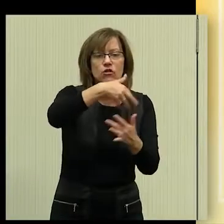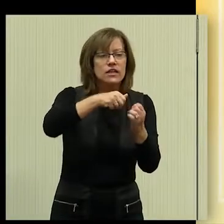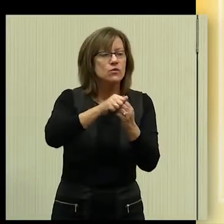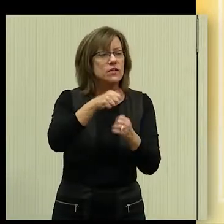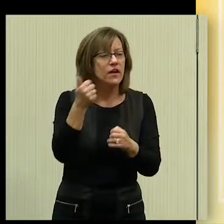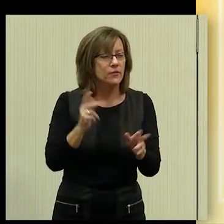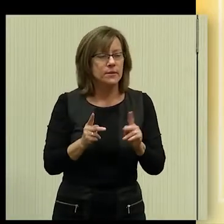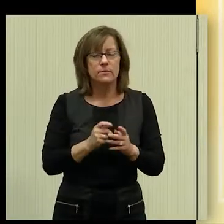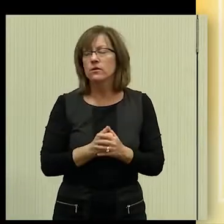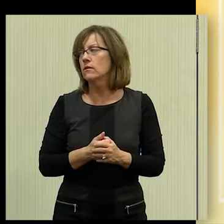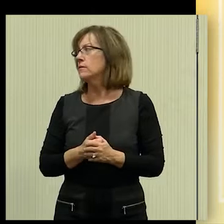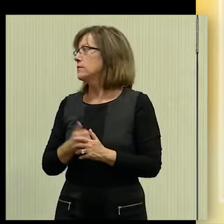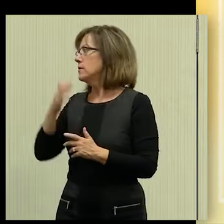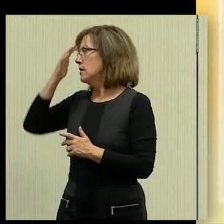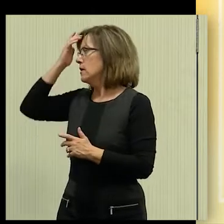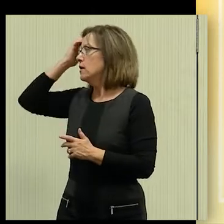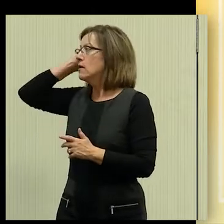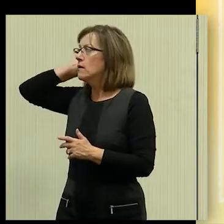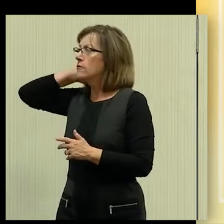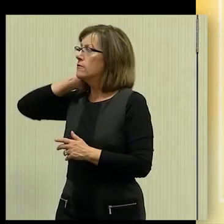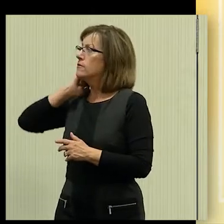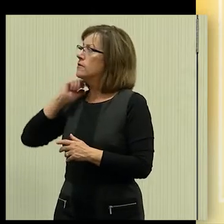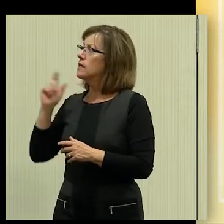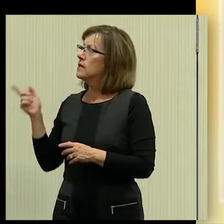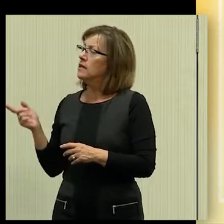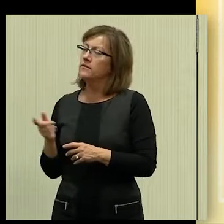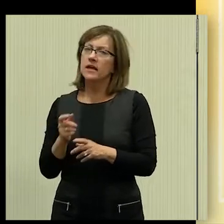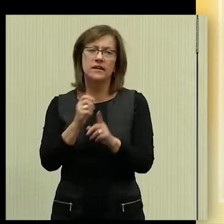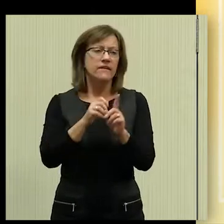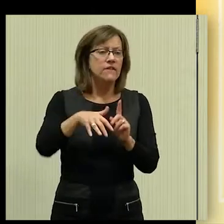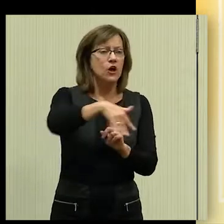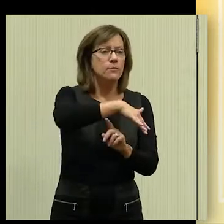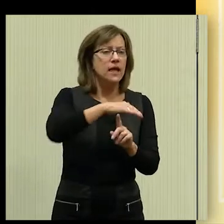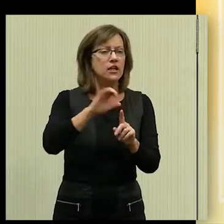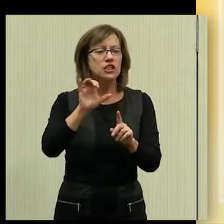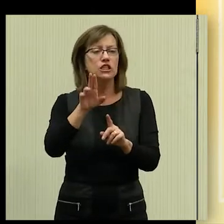And then an environmental cue about whose turn is what. So we have